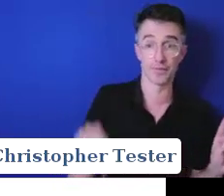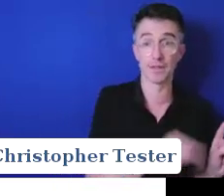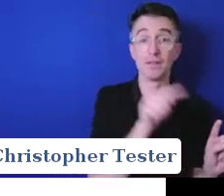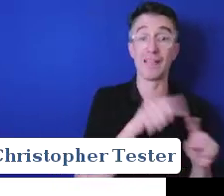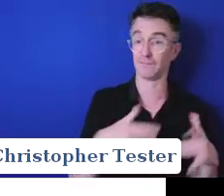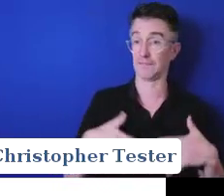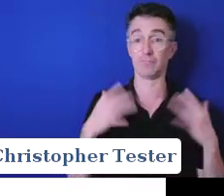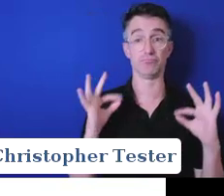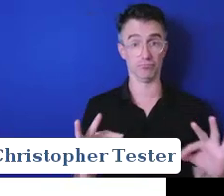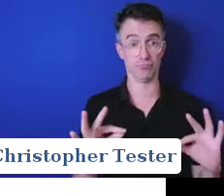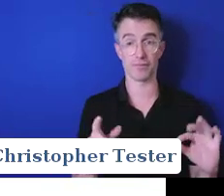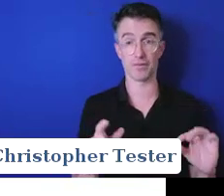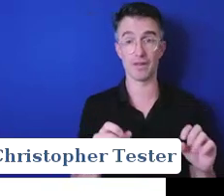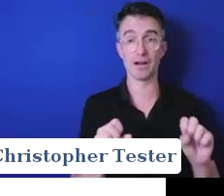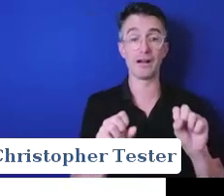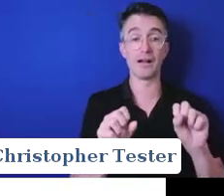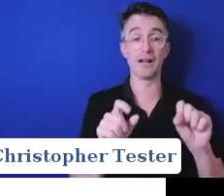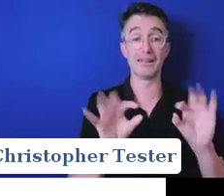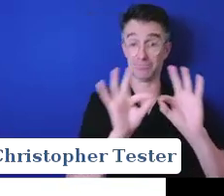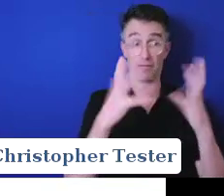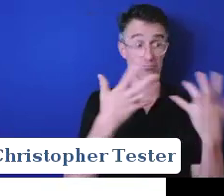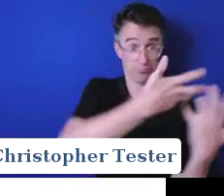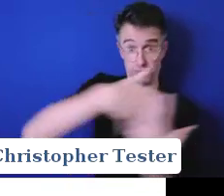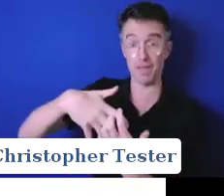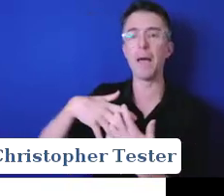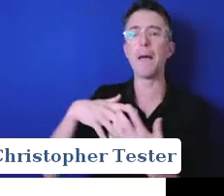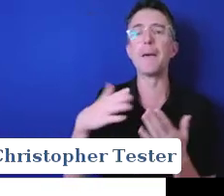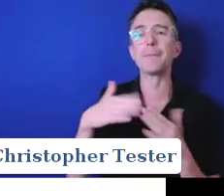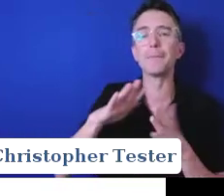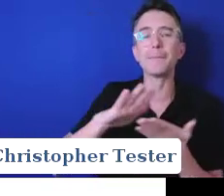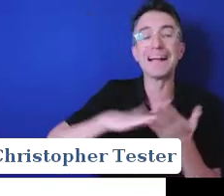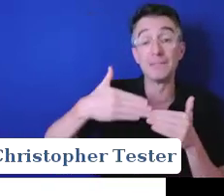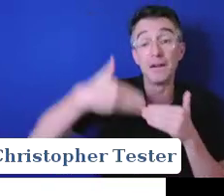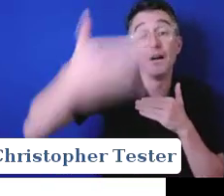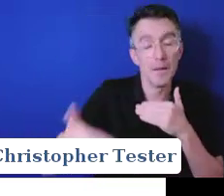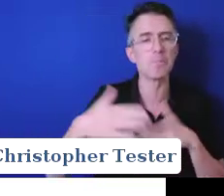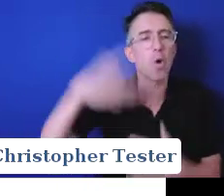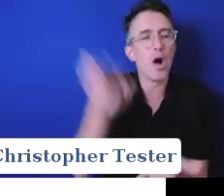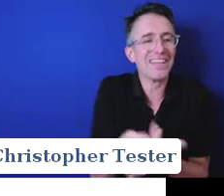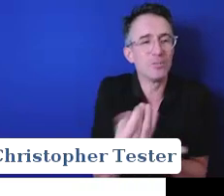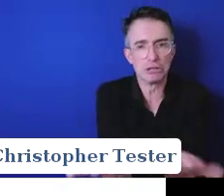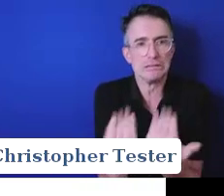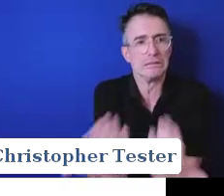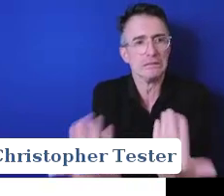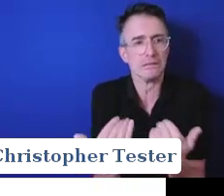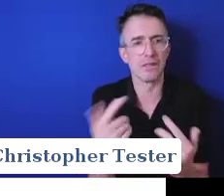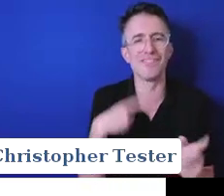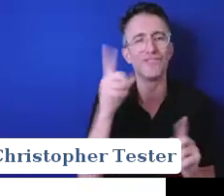data for these poor household. And last step is processing of